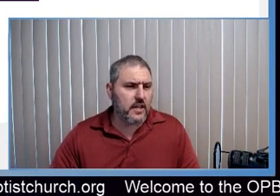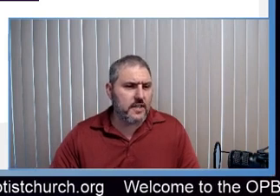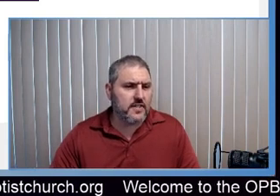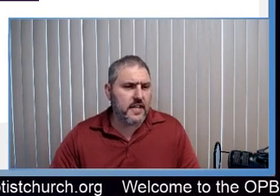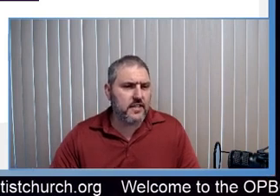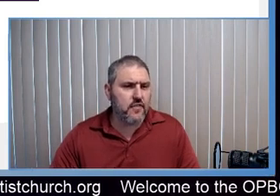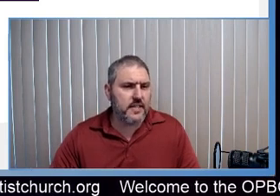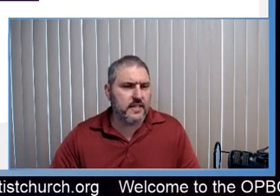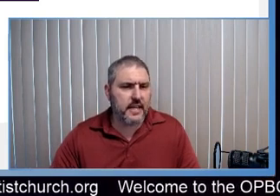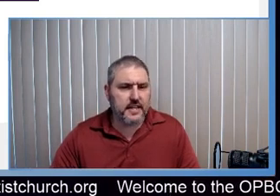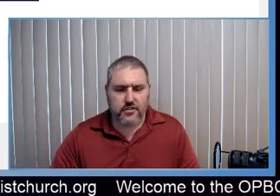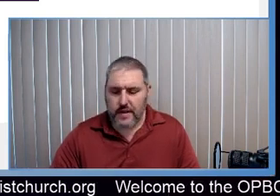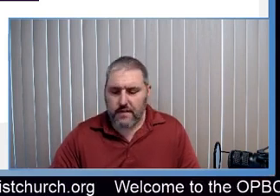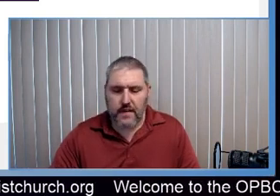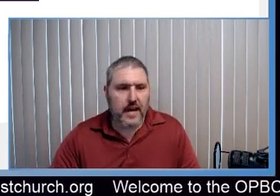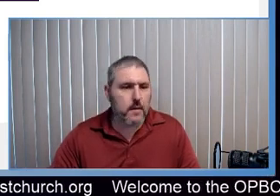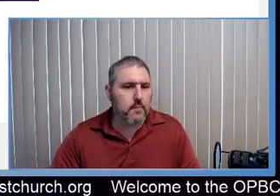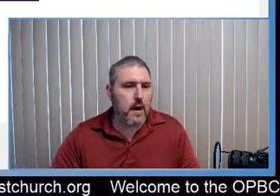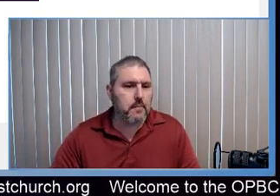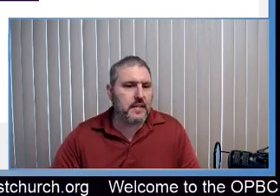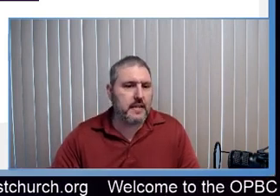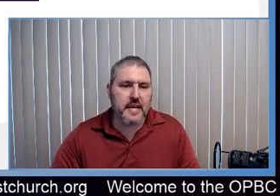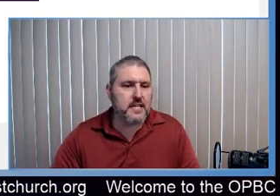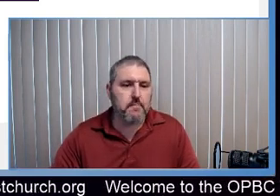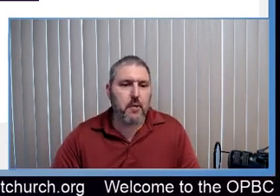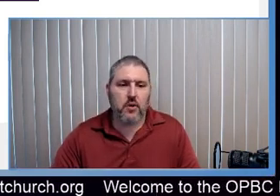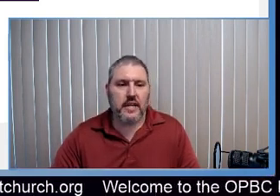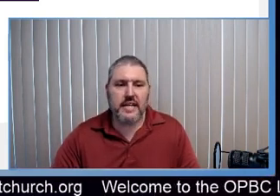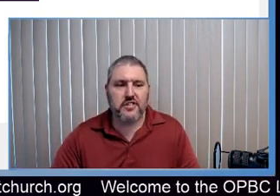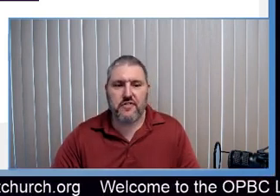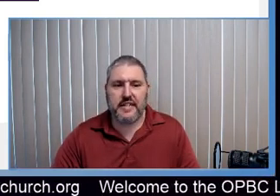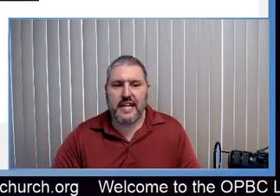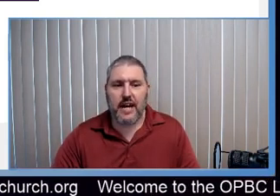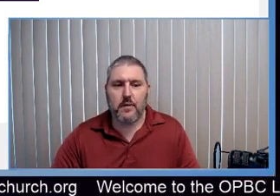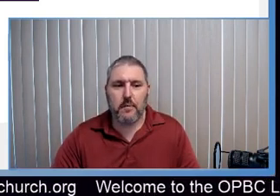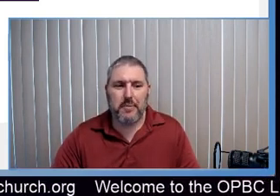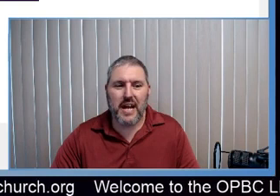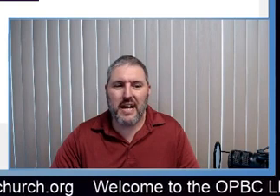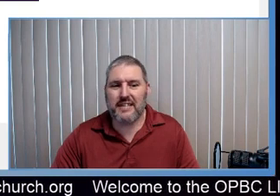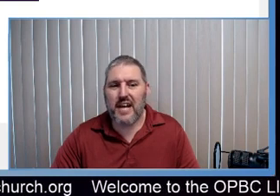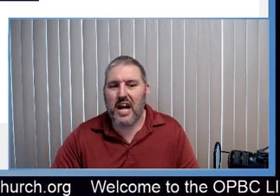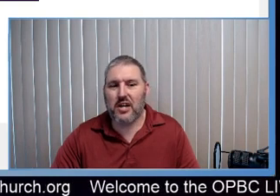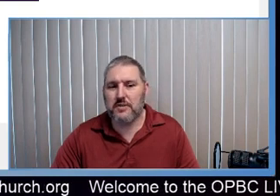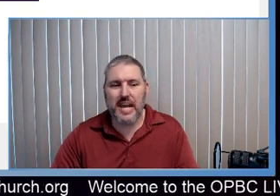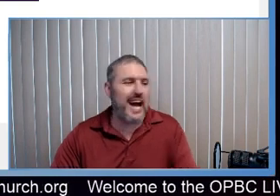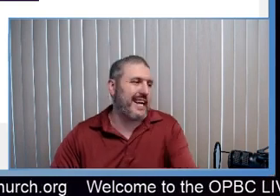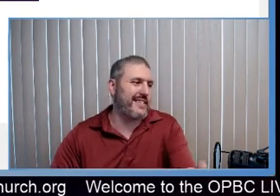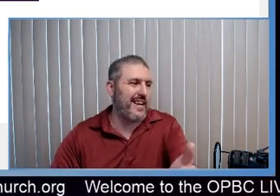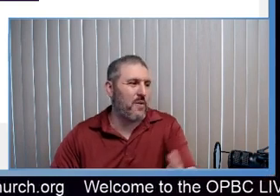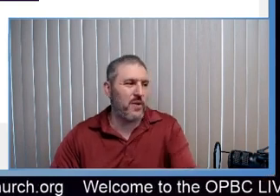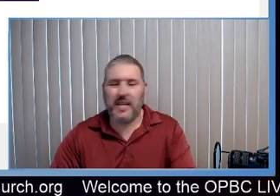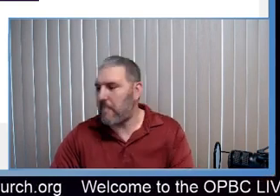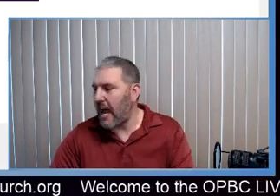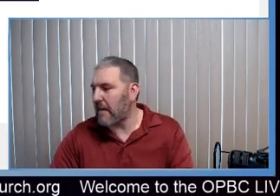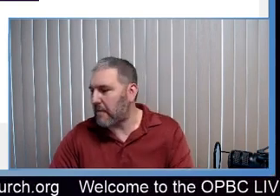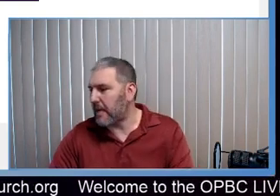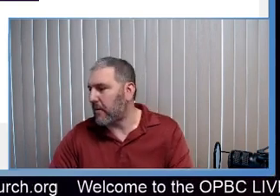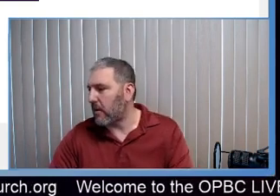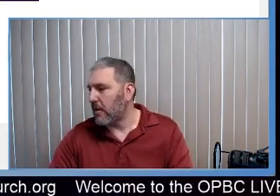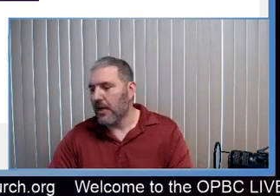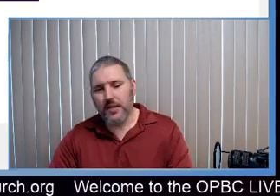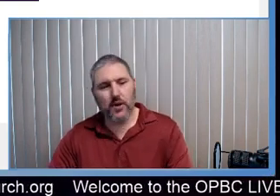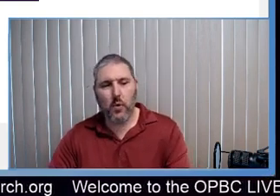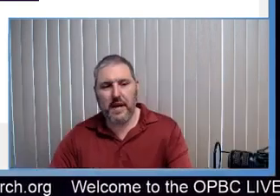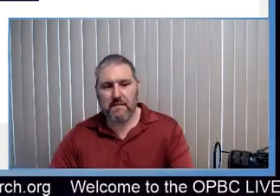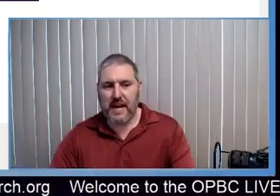Okay, look, City Trends Lake Street, fire and property. Did they just burnt Lake Street down? Panada Tacos. Yeah, because they're really bad